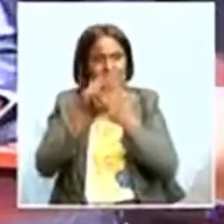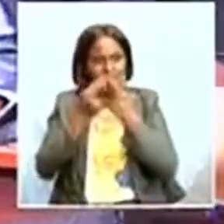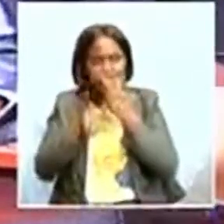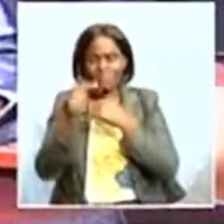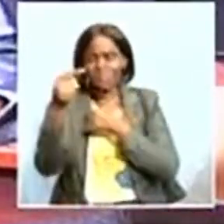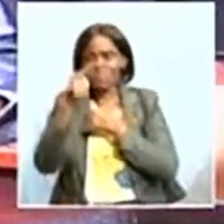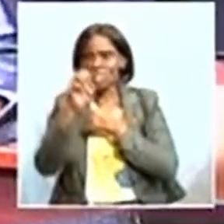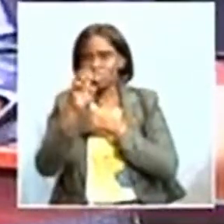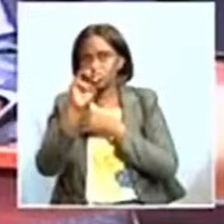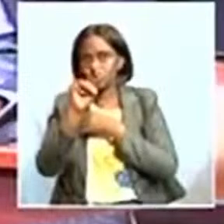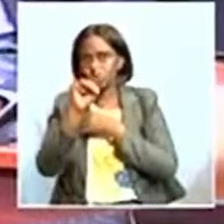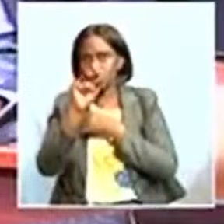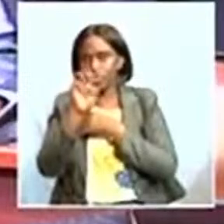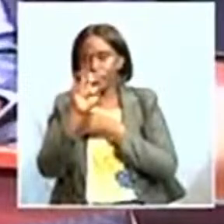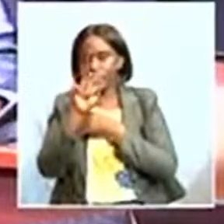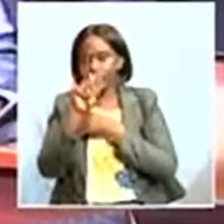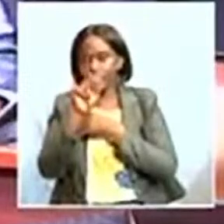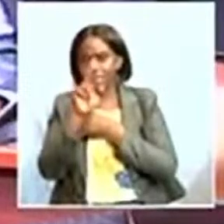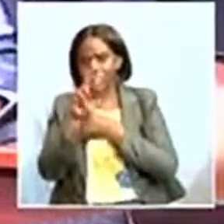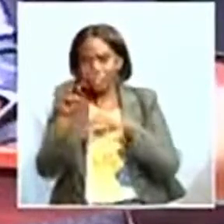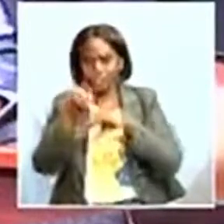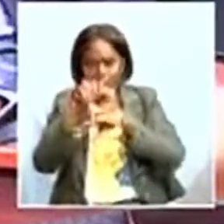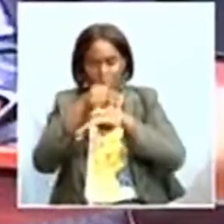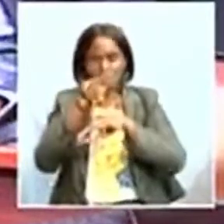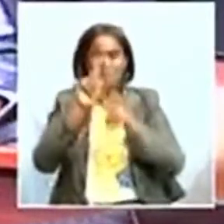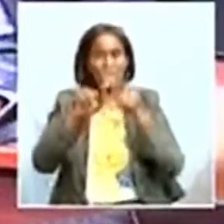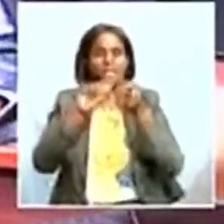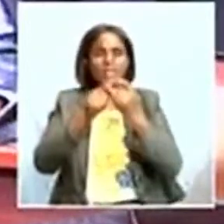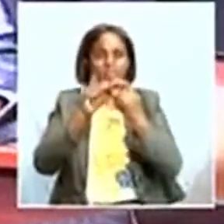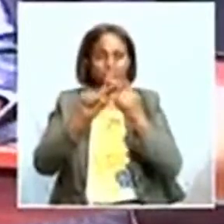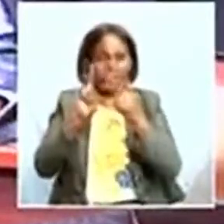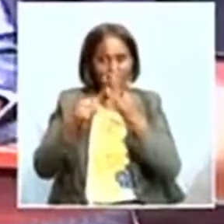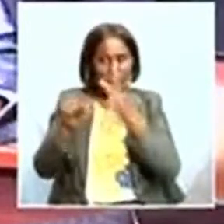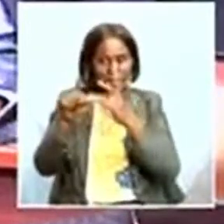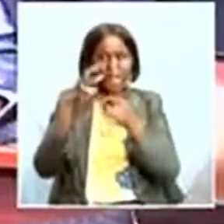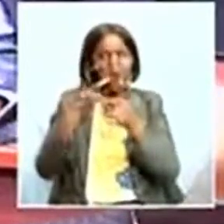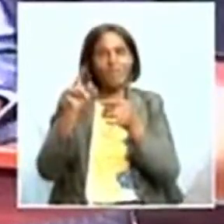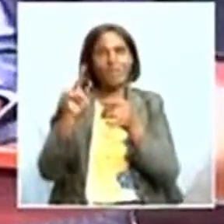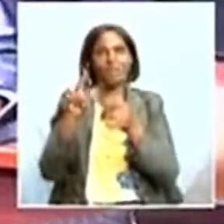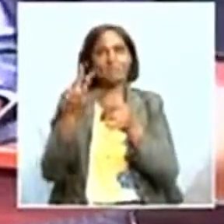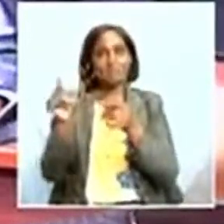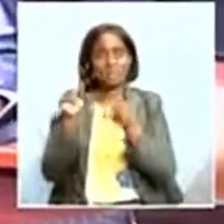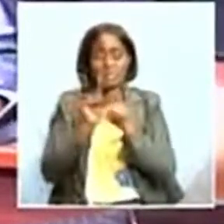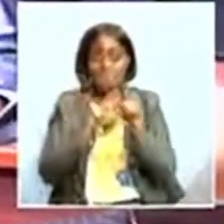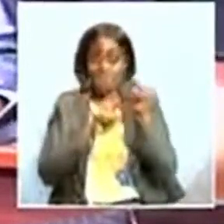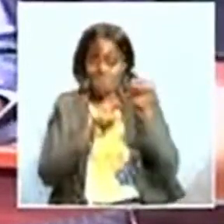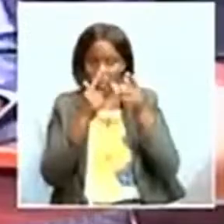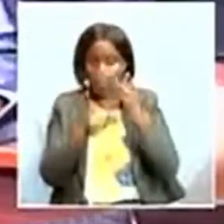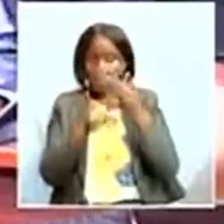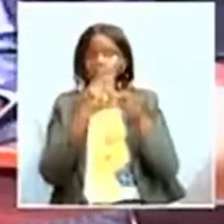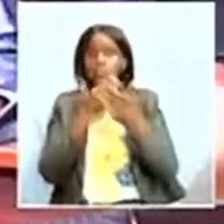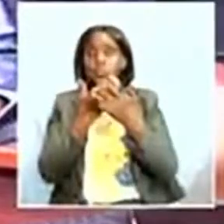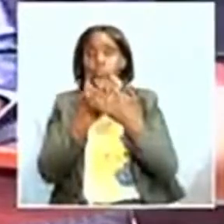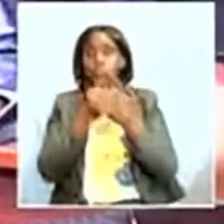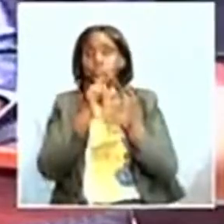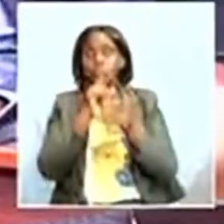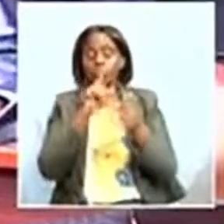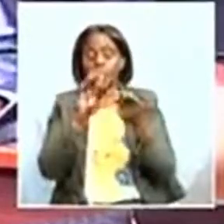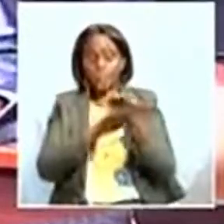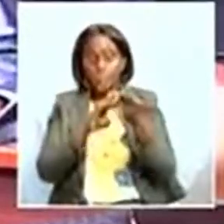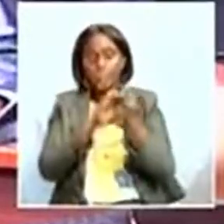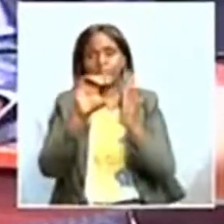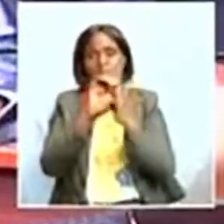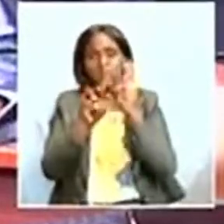geometry. You can't change geometry, but it's an applied one. This is a competence-based